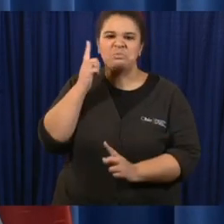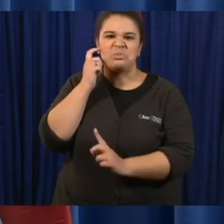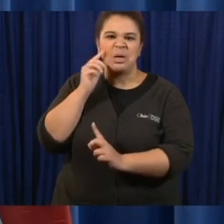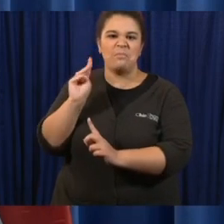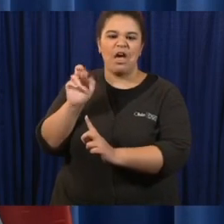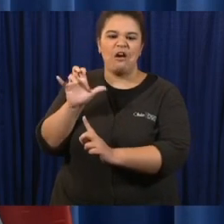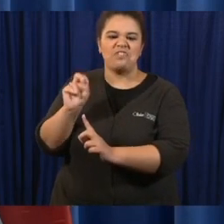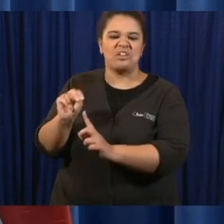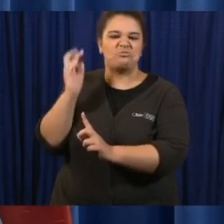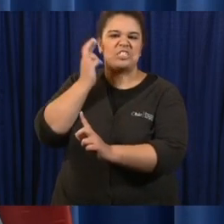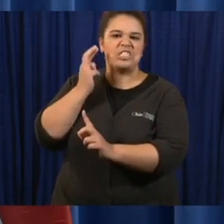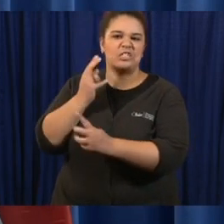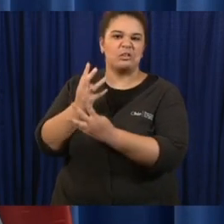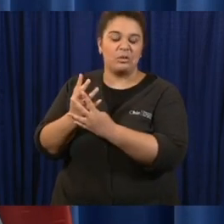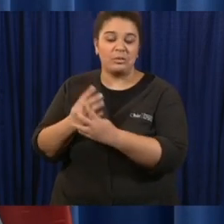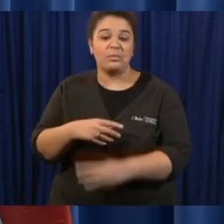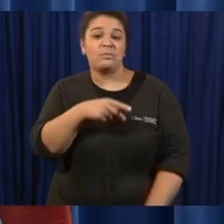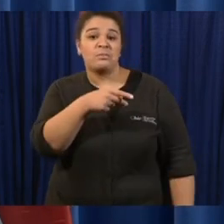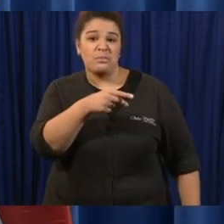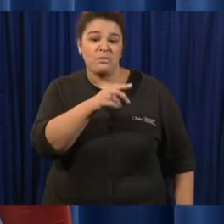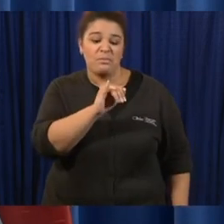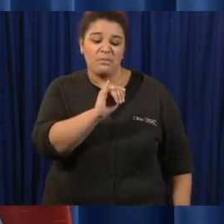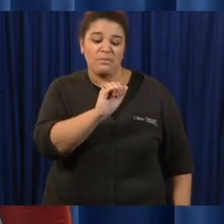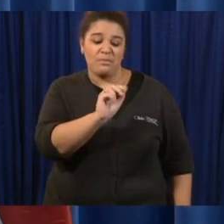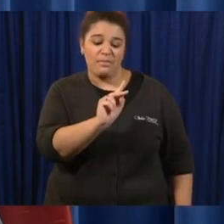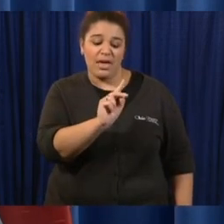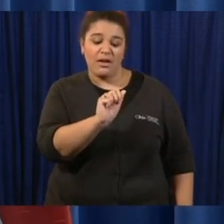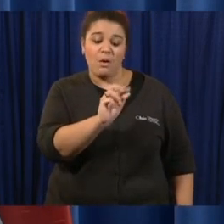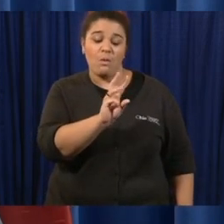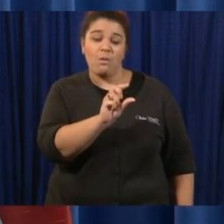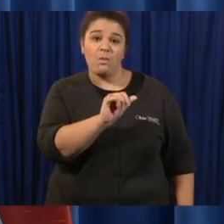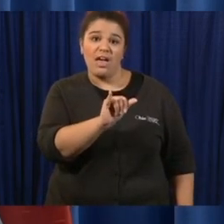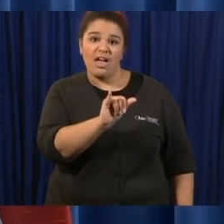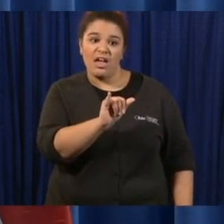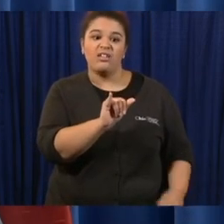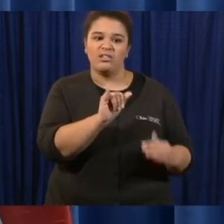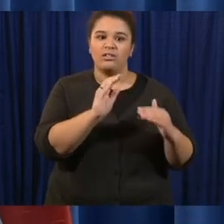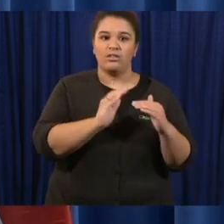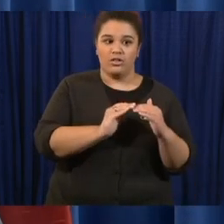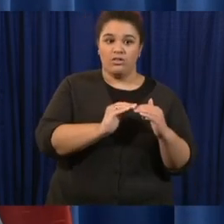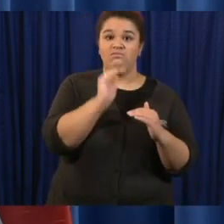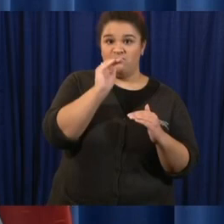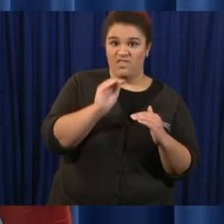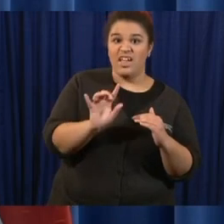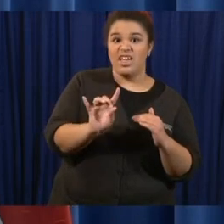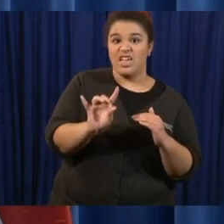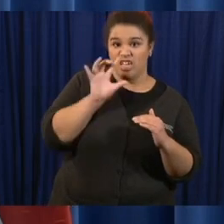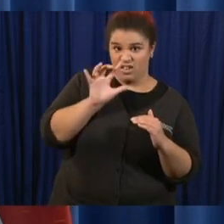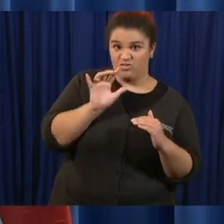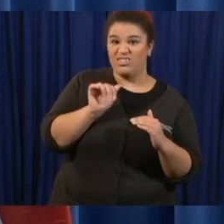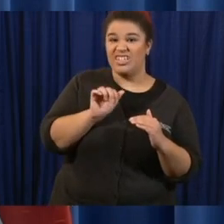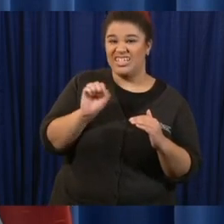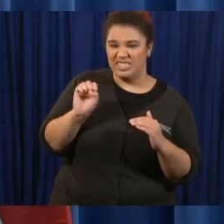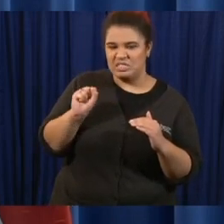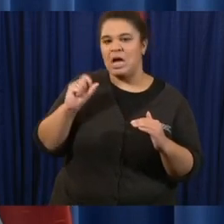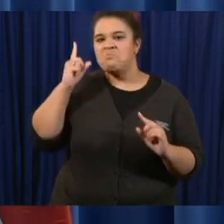more cases out of Pickaway County, which would appear to come from Pickaway